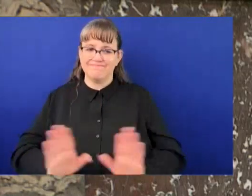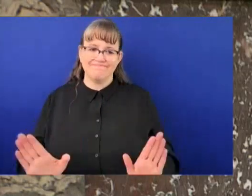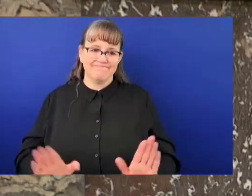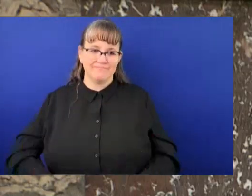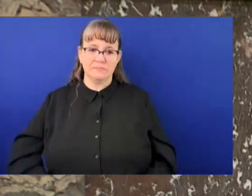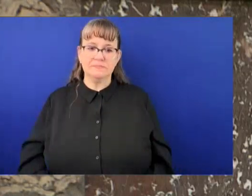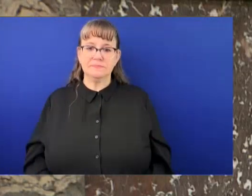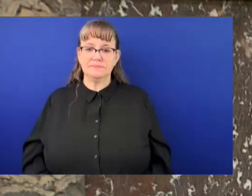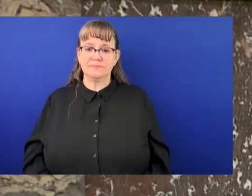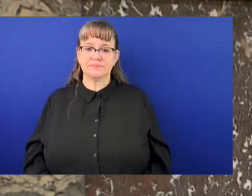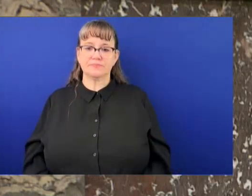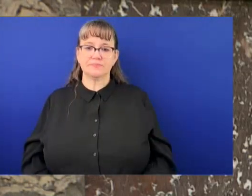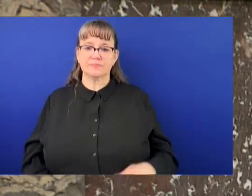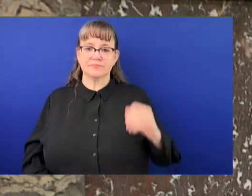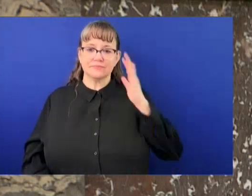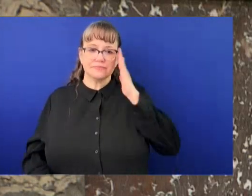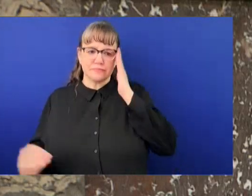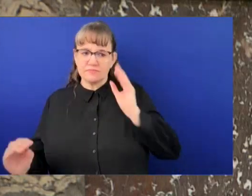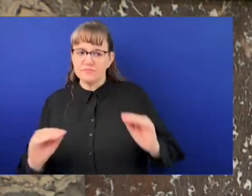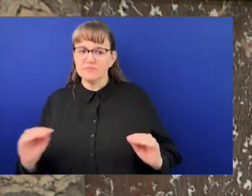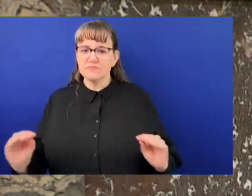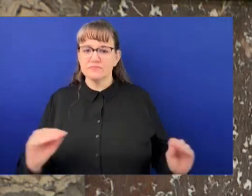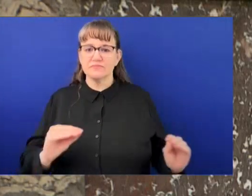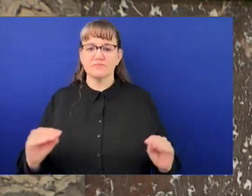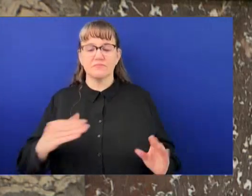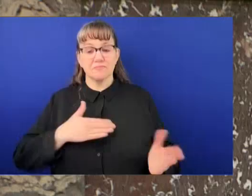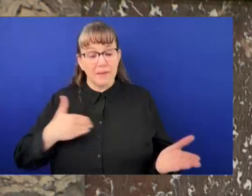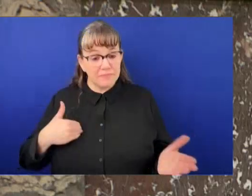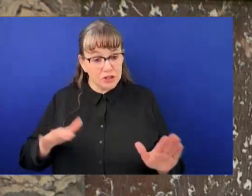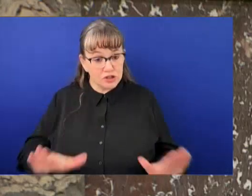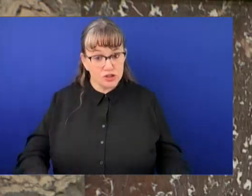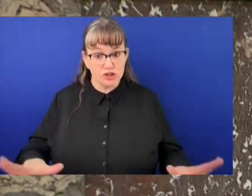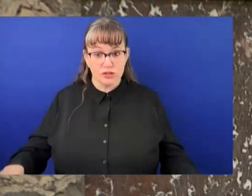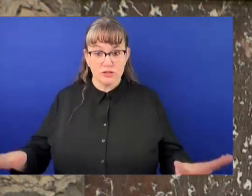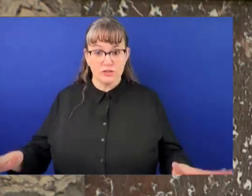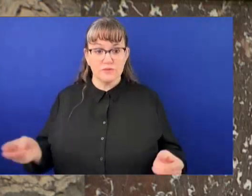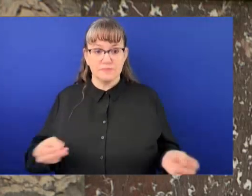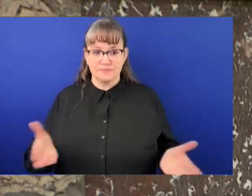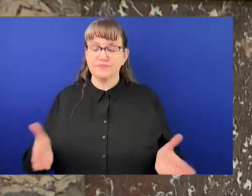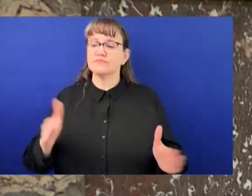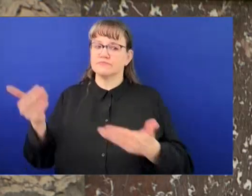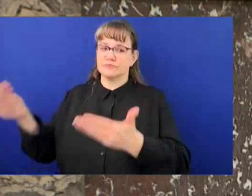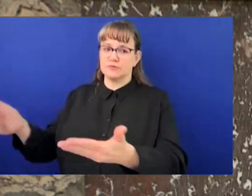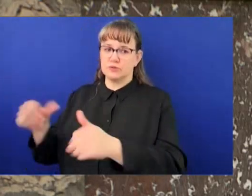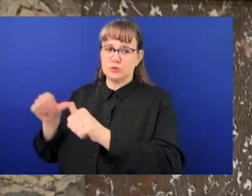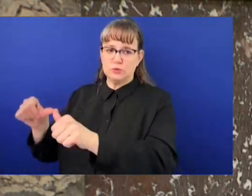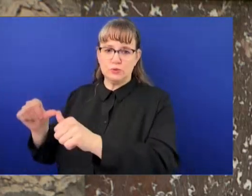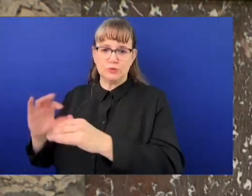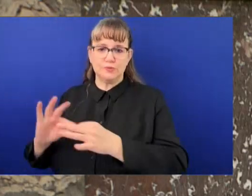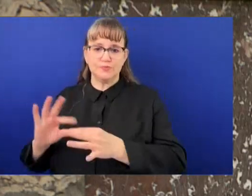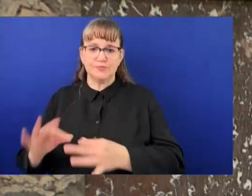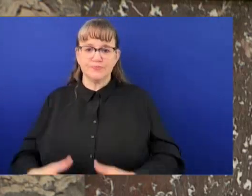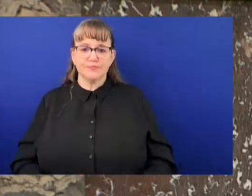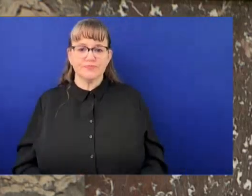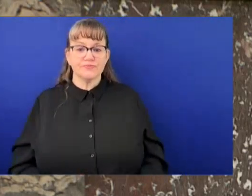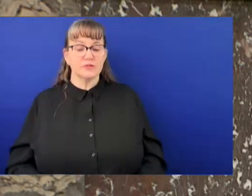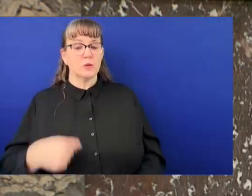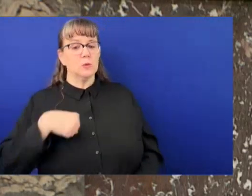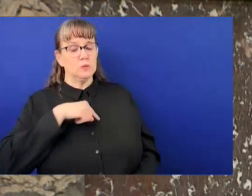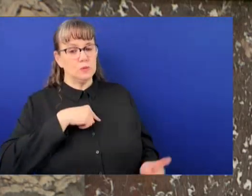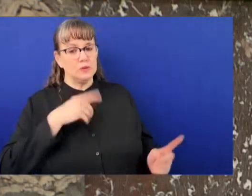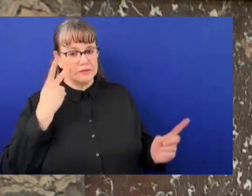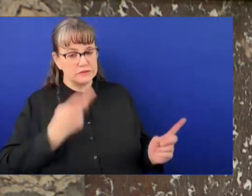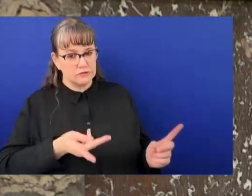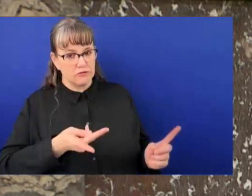continue. And if it's not consistent with our values, if it's not resulting in the outcomes that British Columbians are looking for, then we're going to move in a different direction.